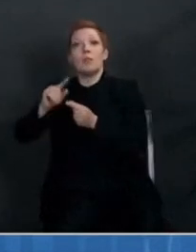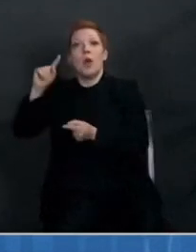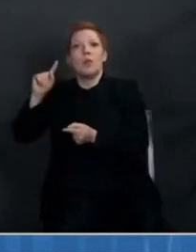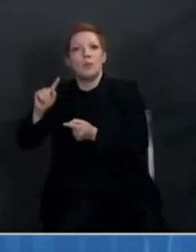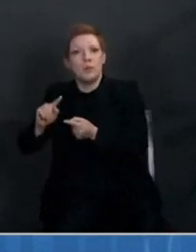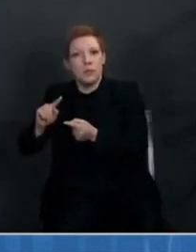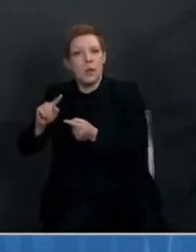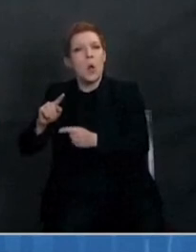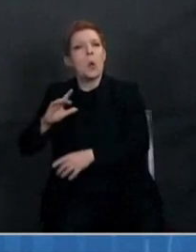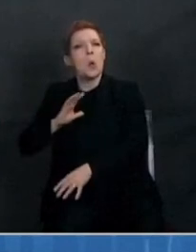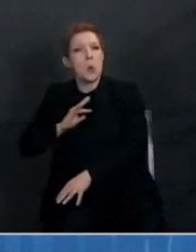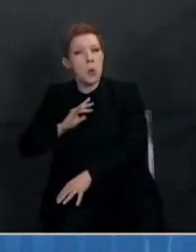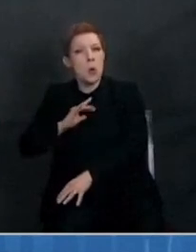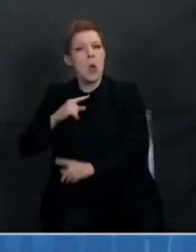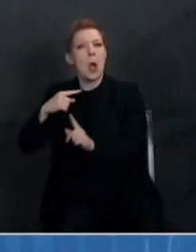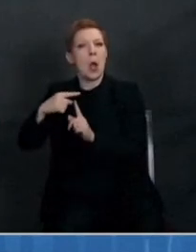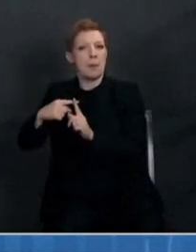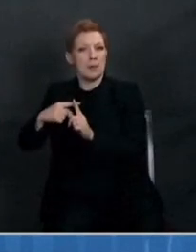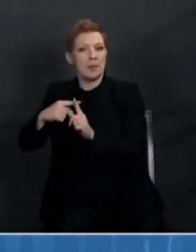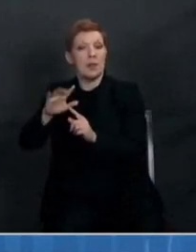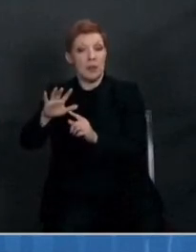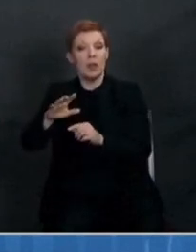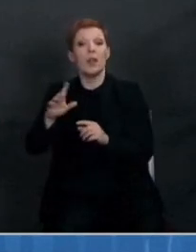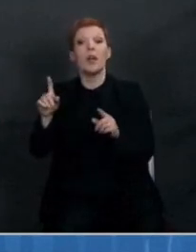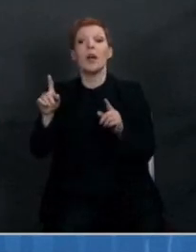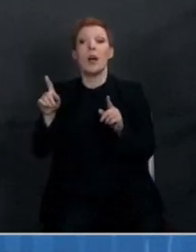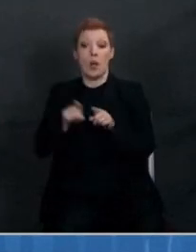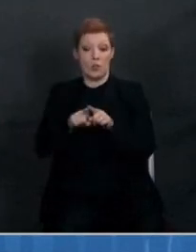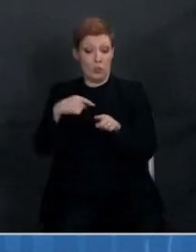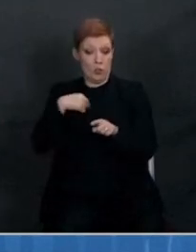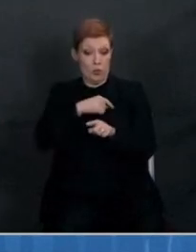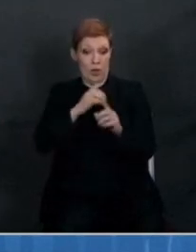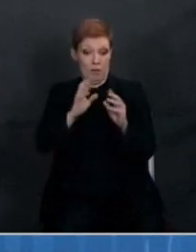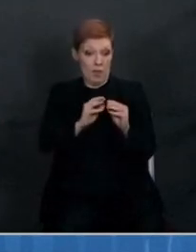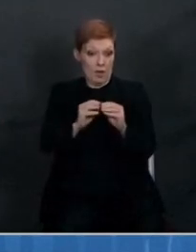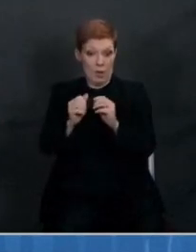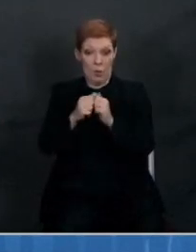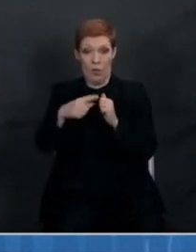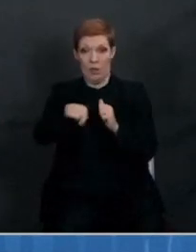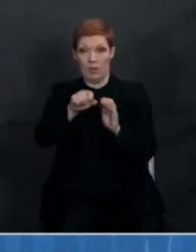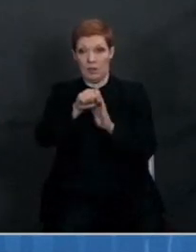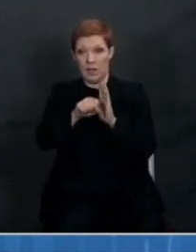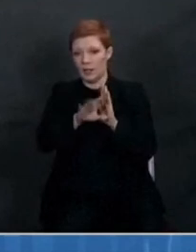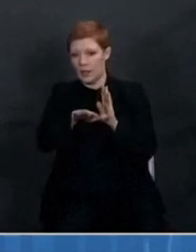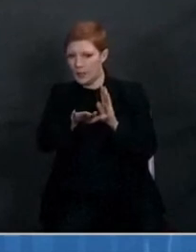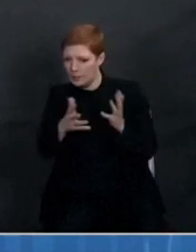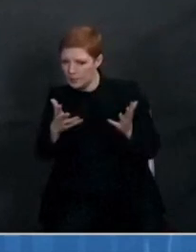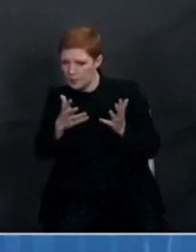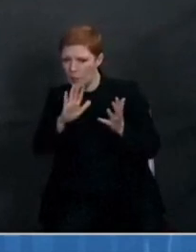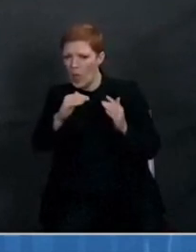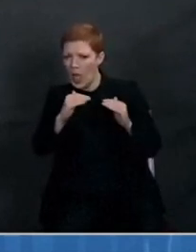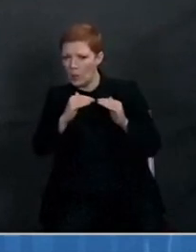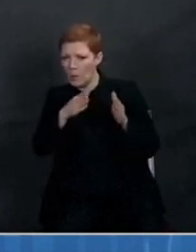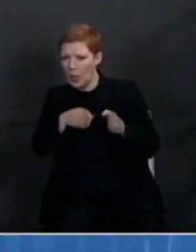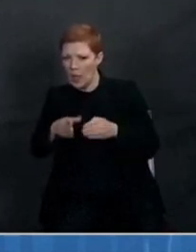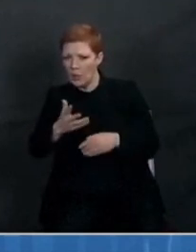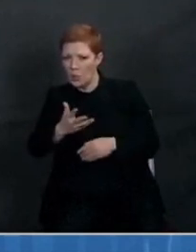we're continuing to meet with states and locals to talk with them about their equity plans, provide technical